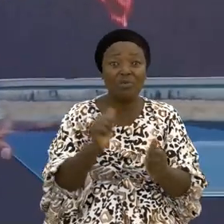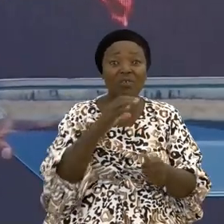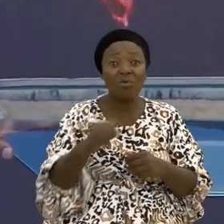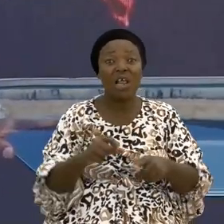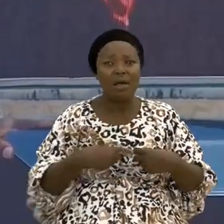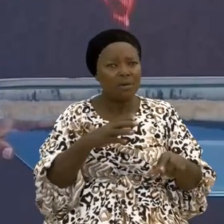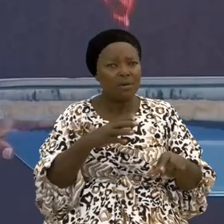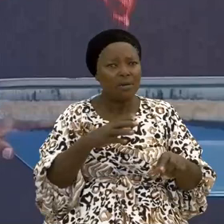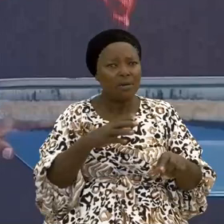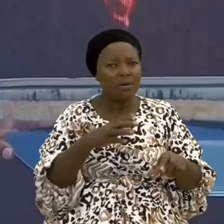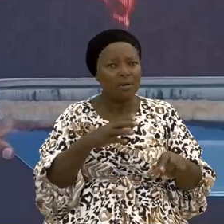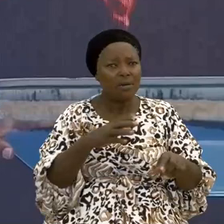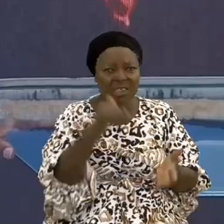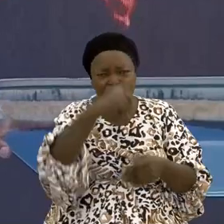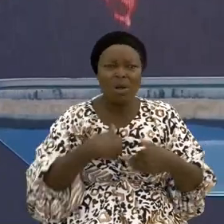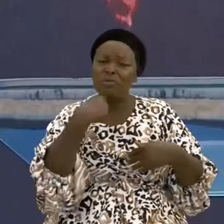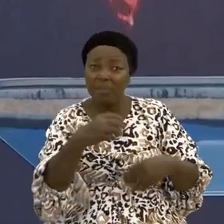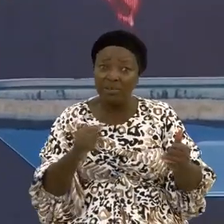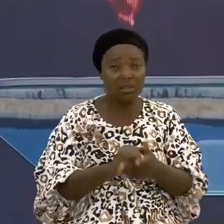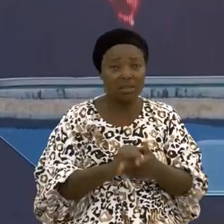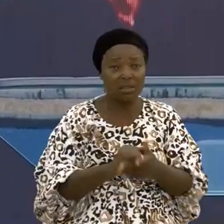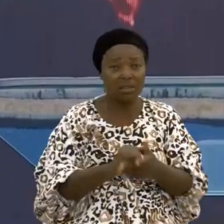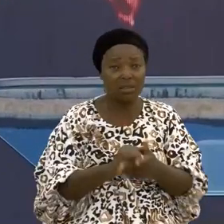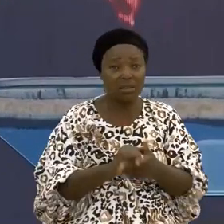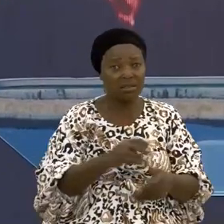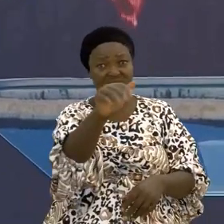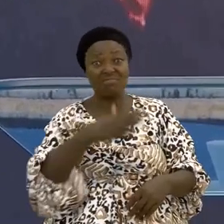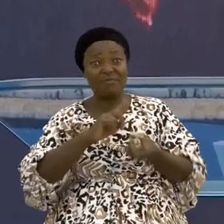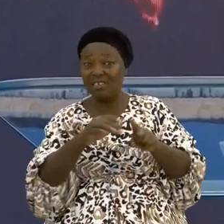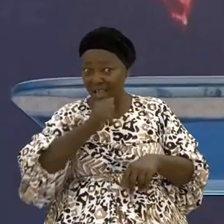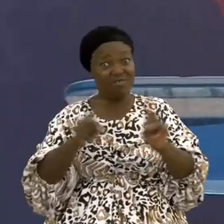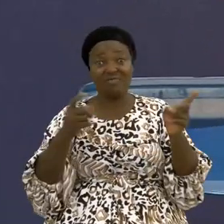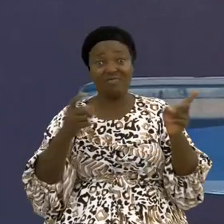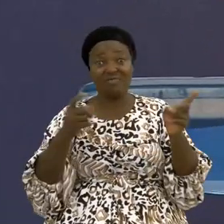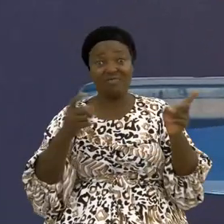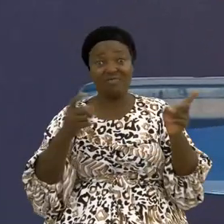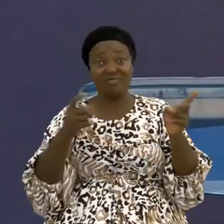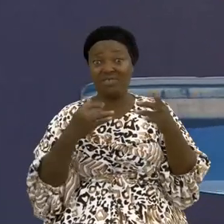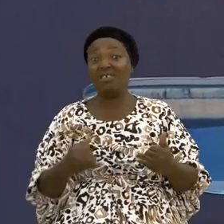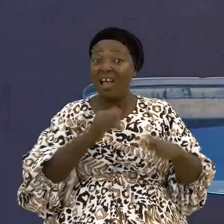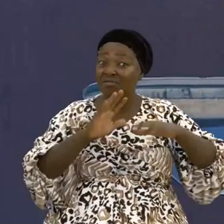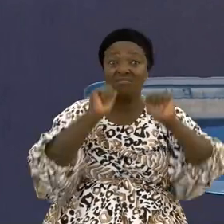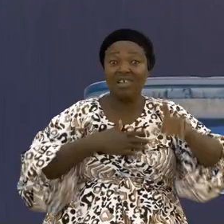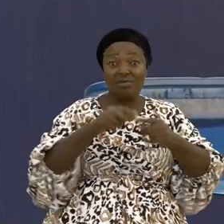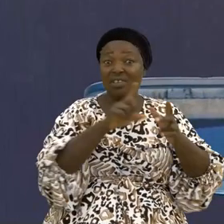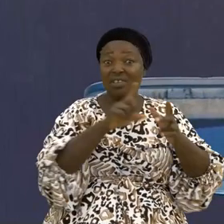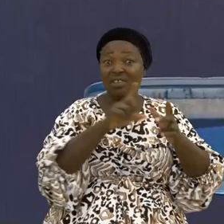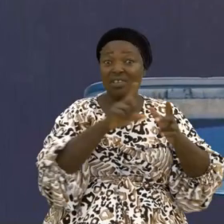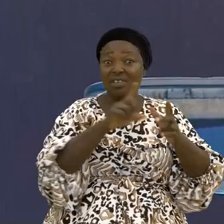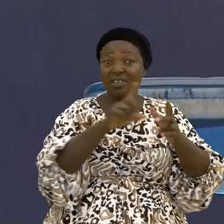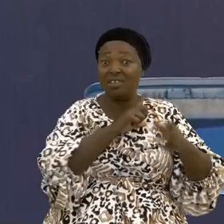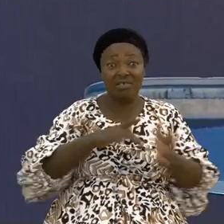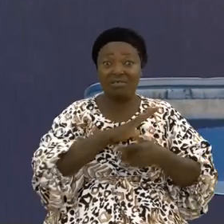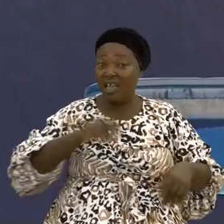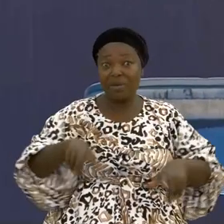to them already, I am born again. And then you yourself will be conscious, I told them, I told my friends,